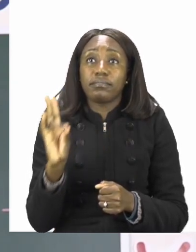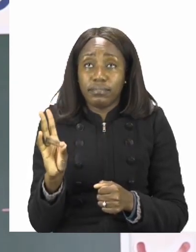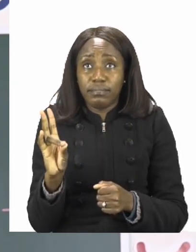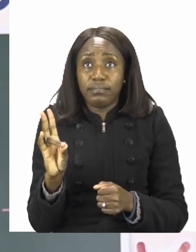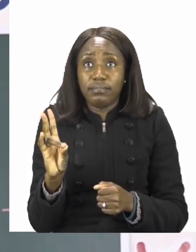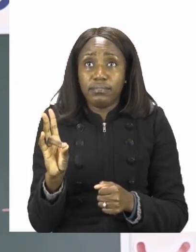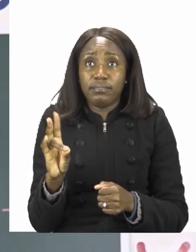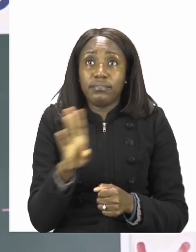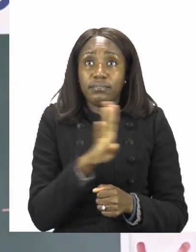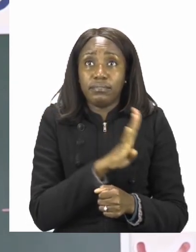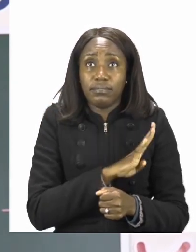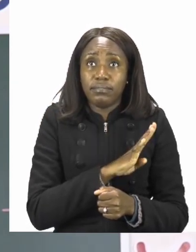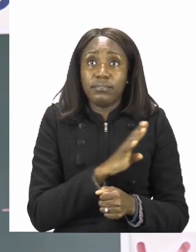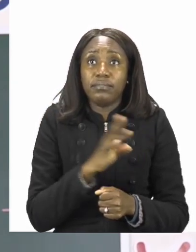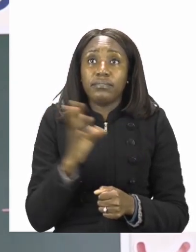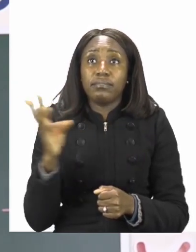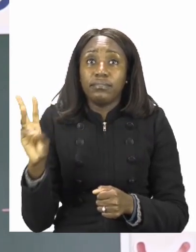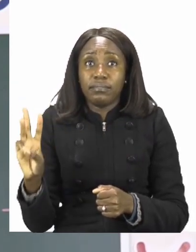47,